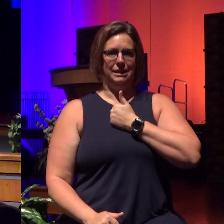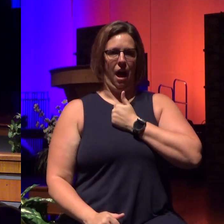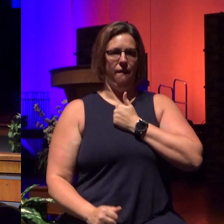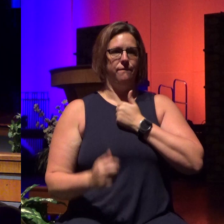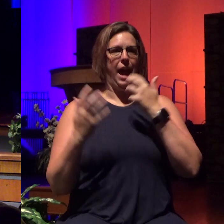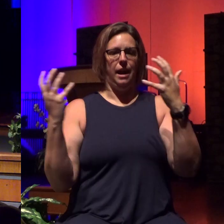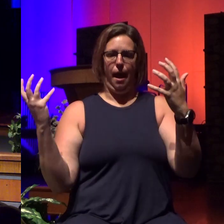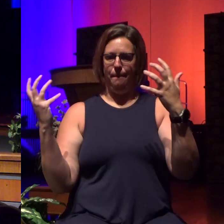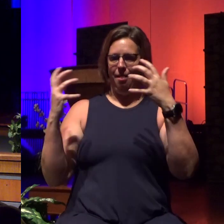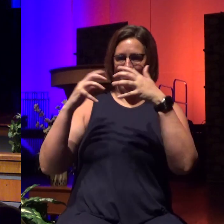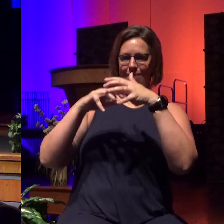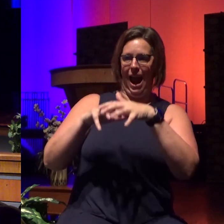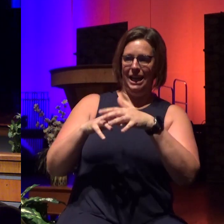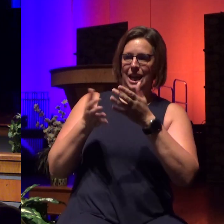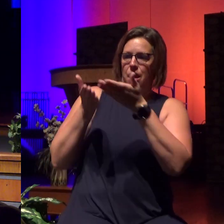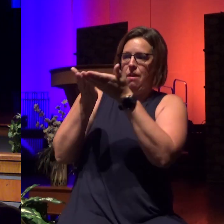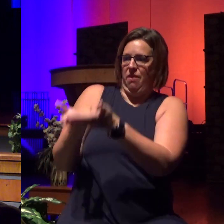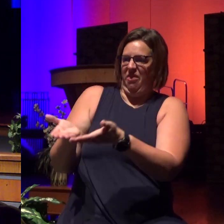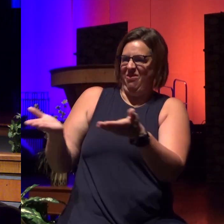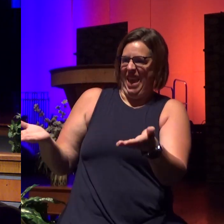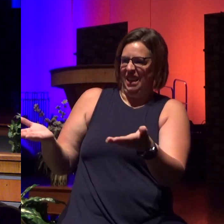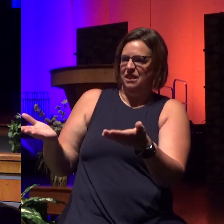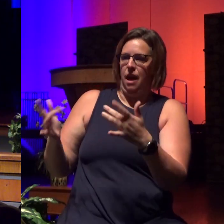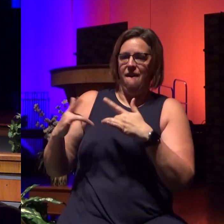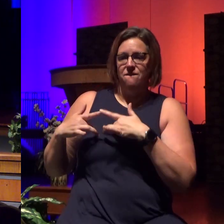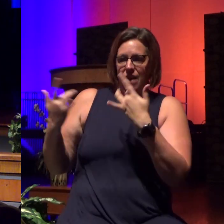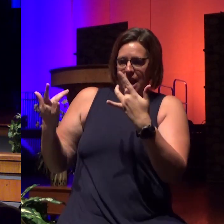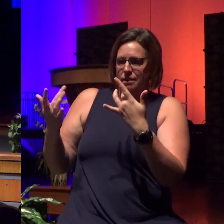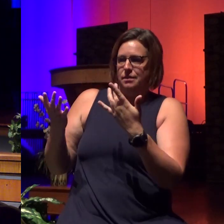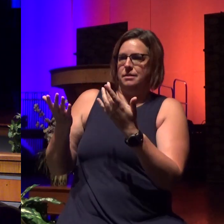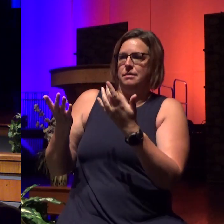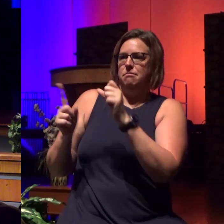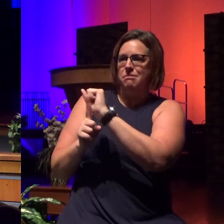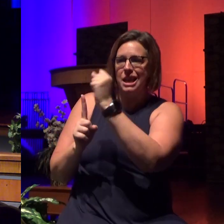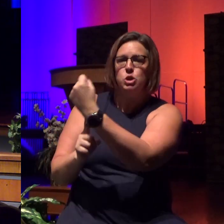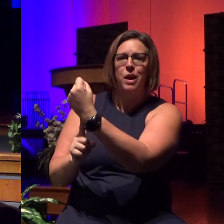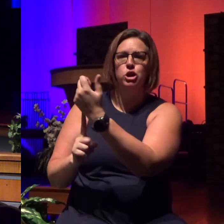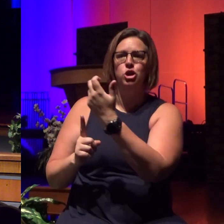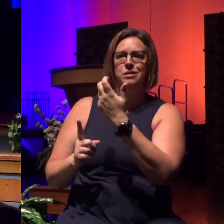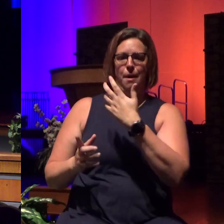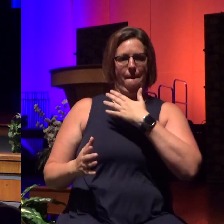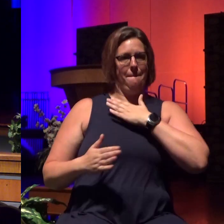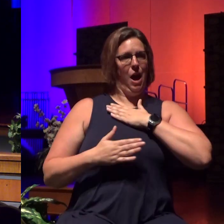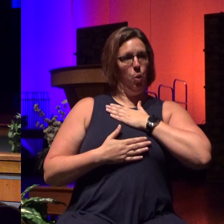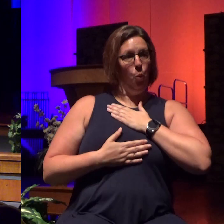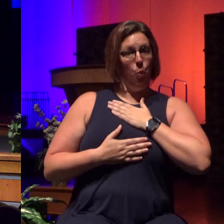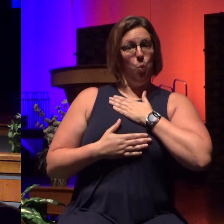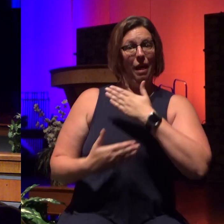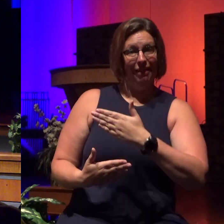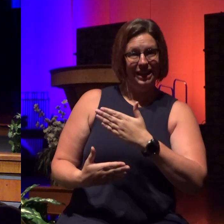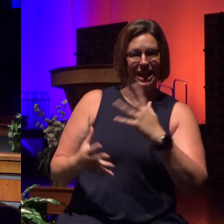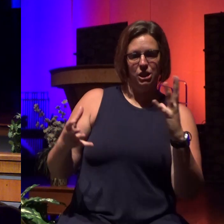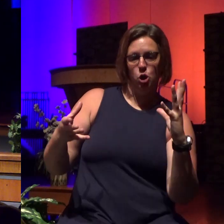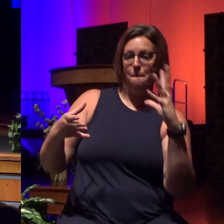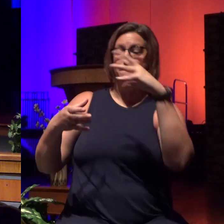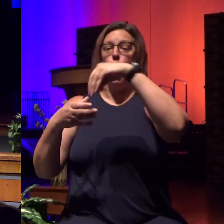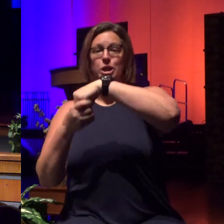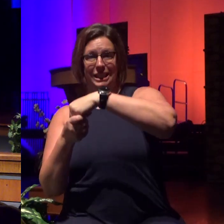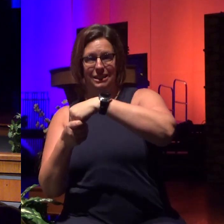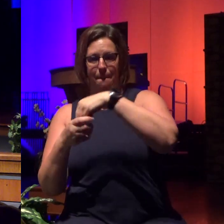and events that reveal to myself my willingness to participate in life and